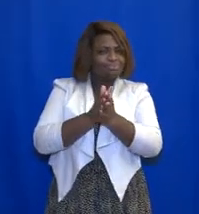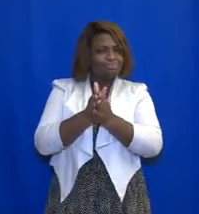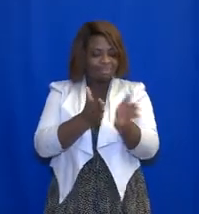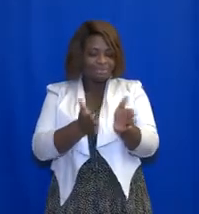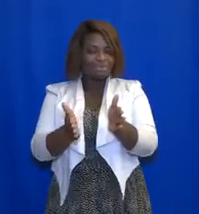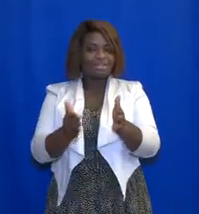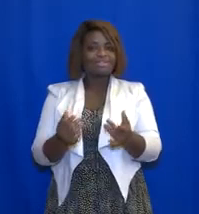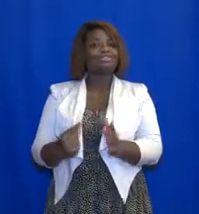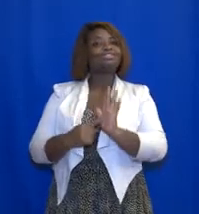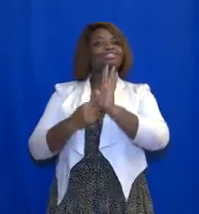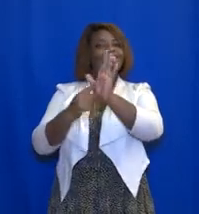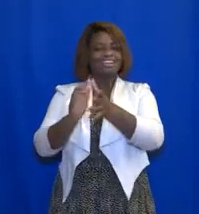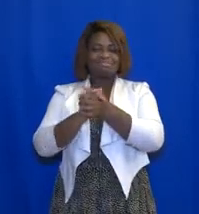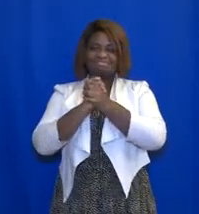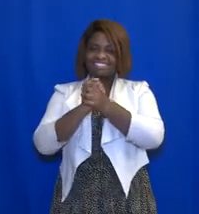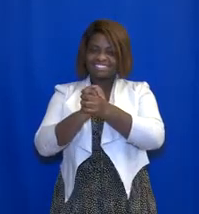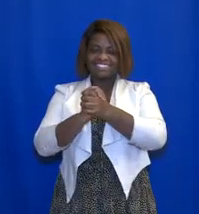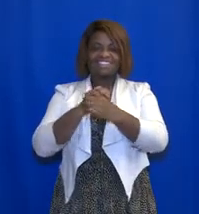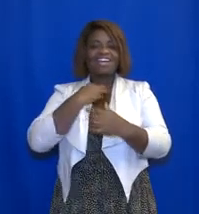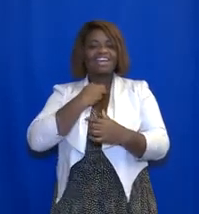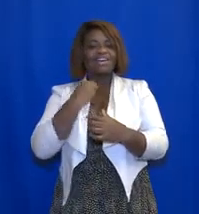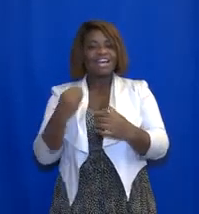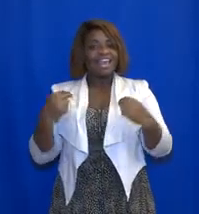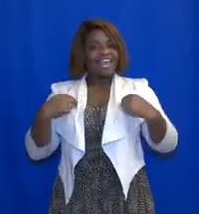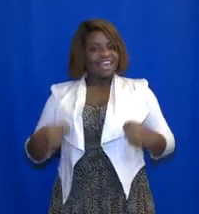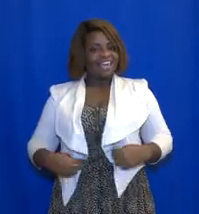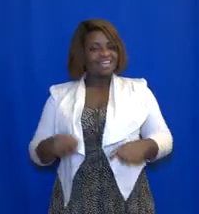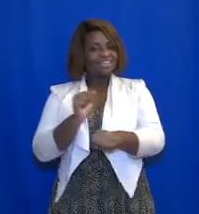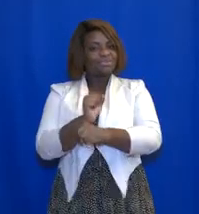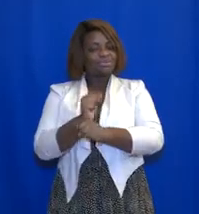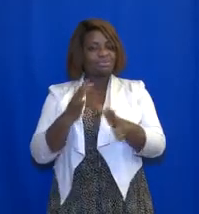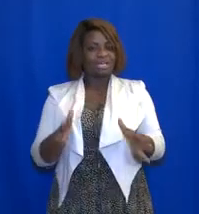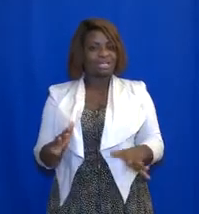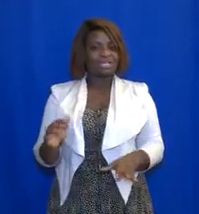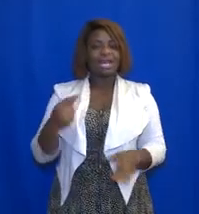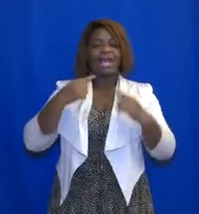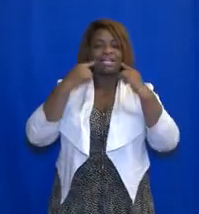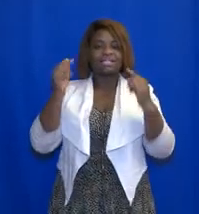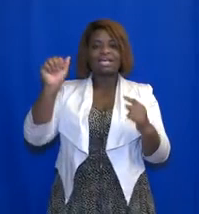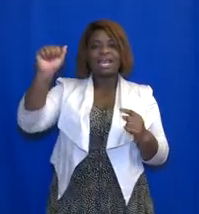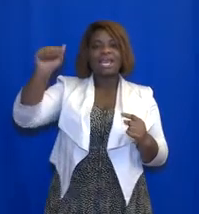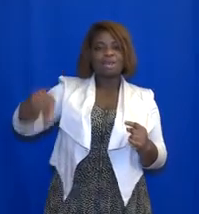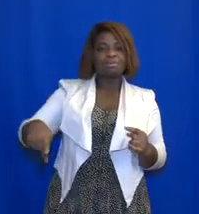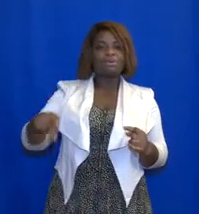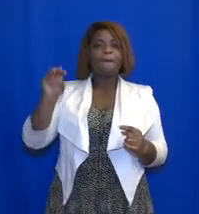express appreciation to all health workers for the months of April, May, and